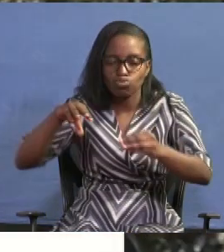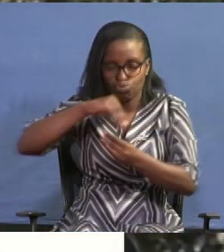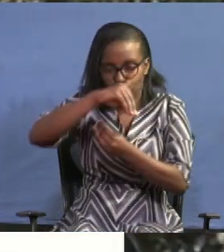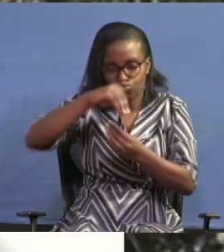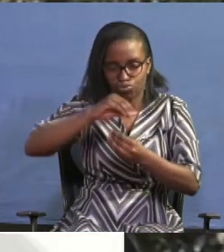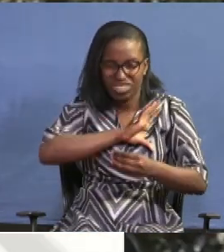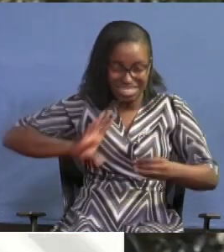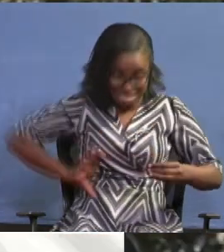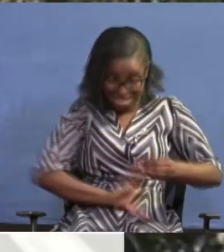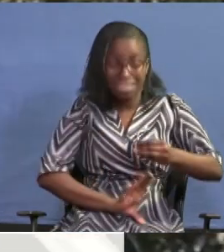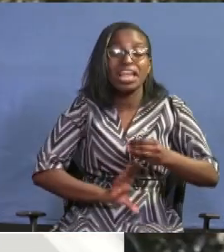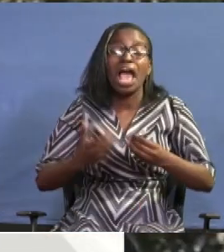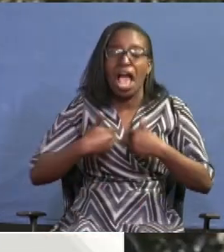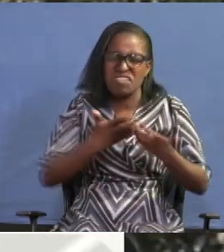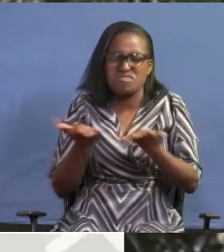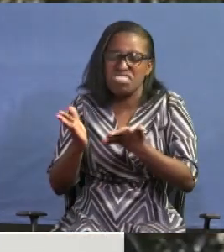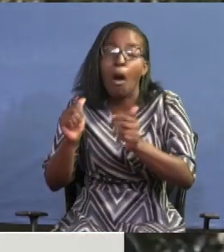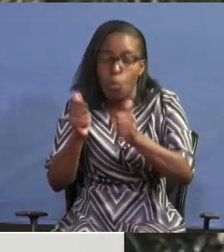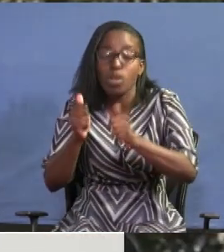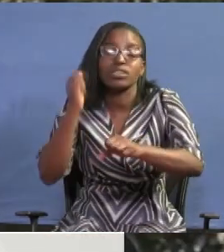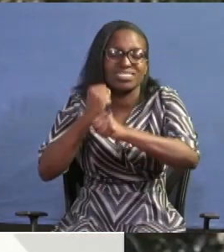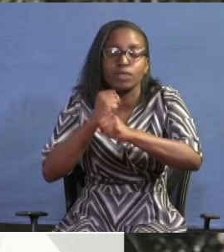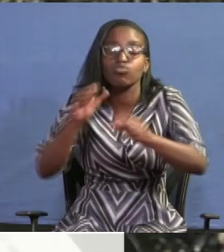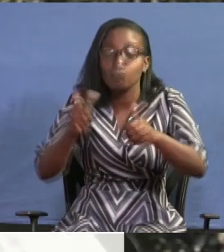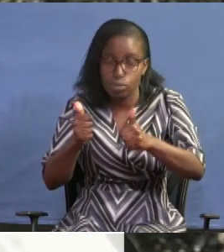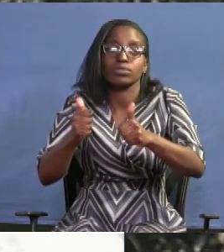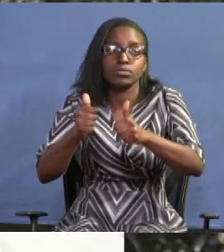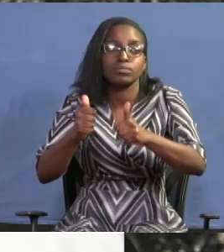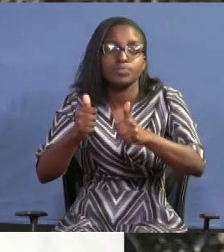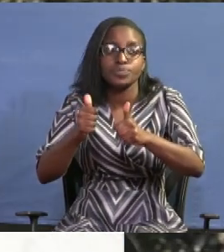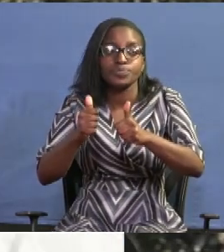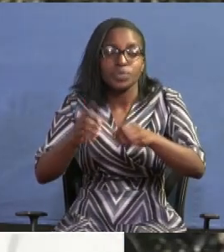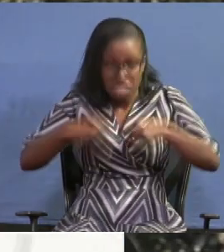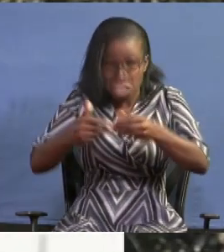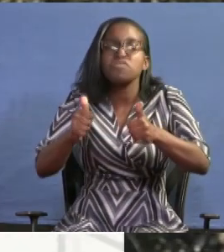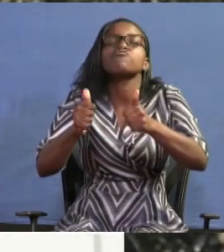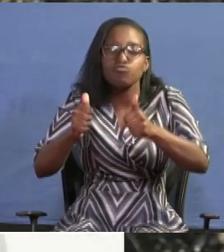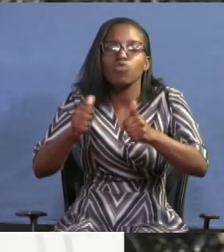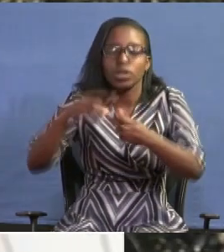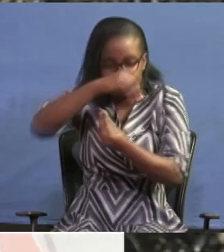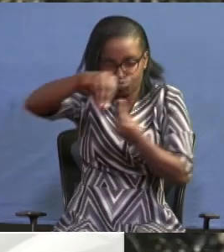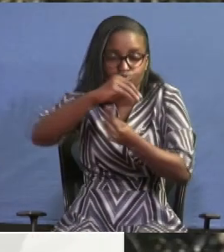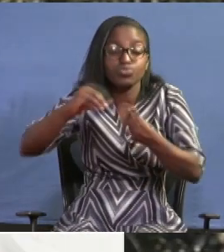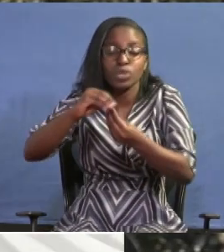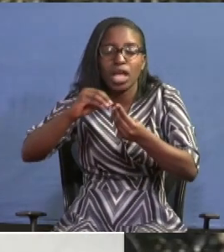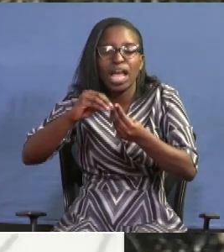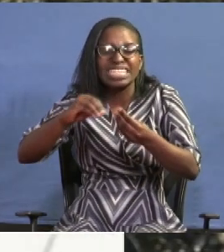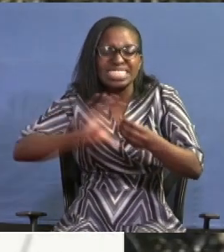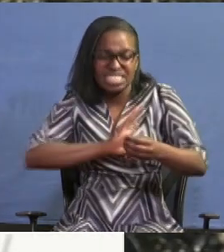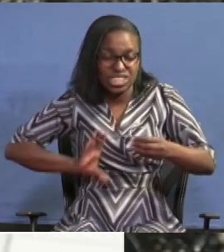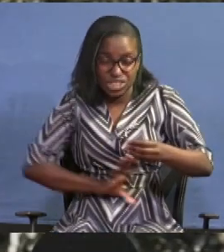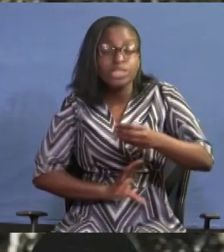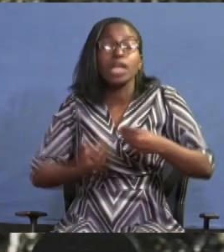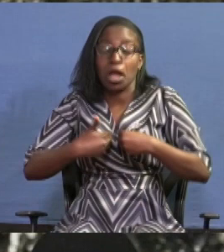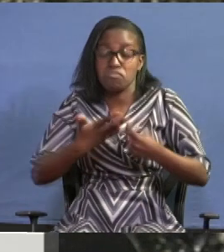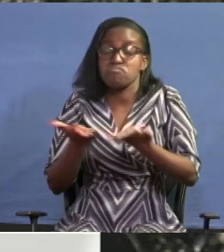summit last year, the deal was signed to export avocados to China. So we now have access to China, but there's been a